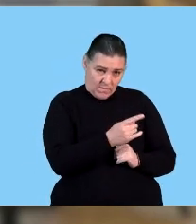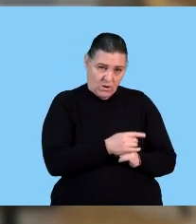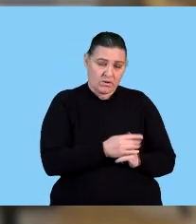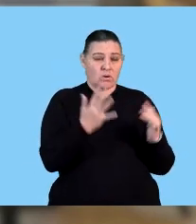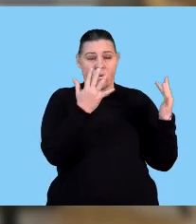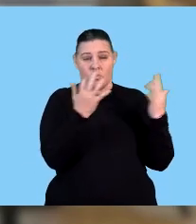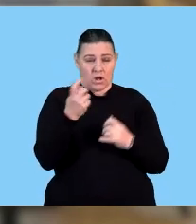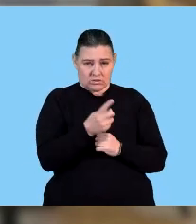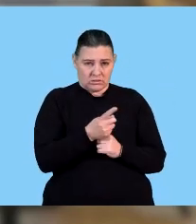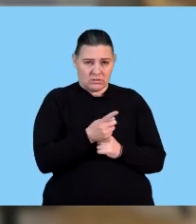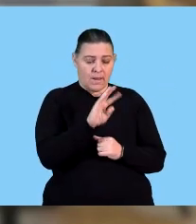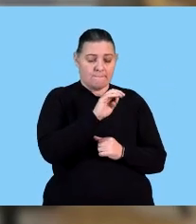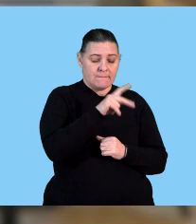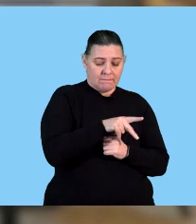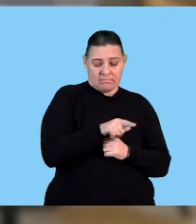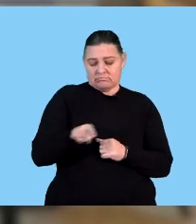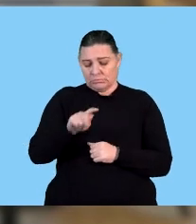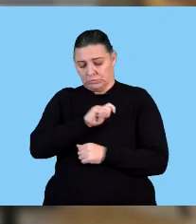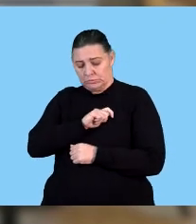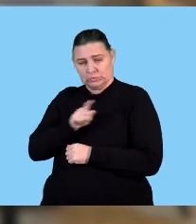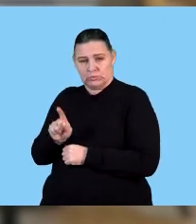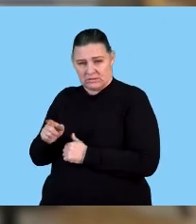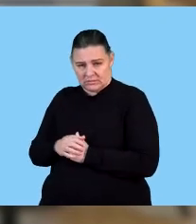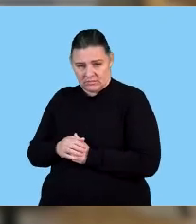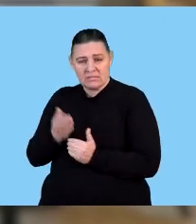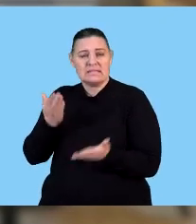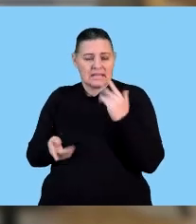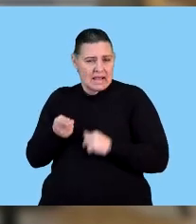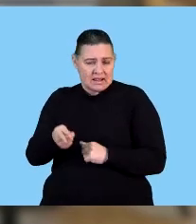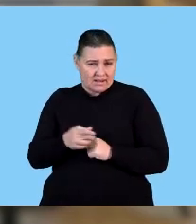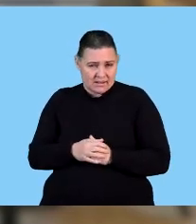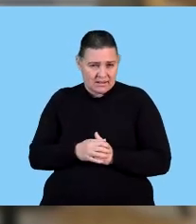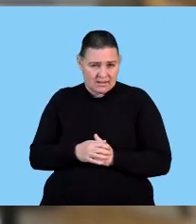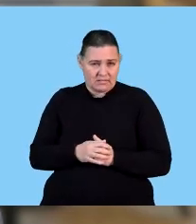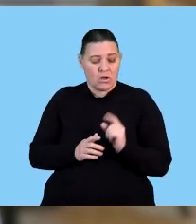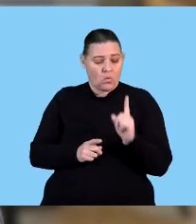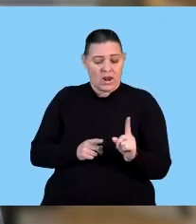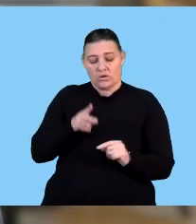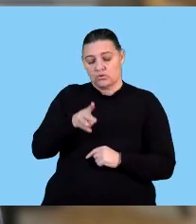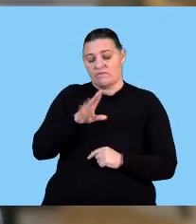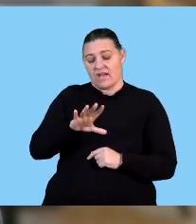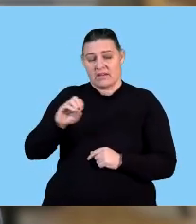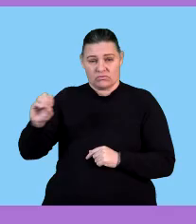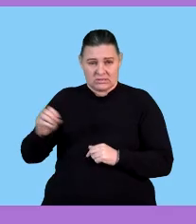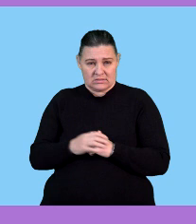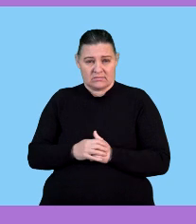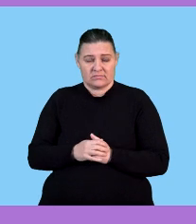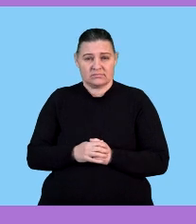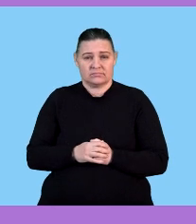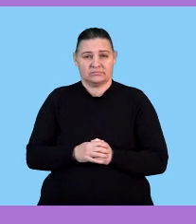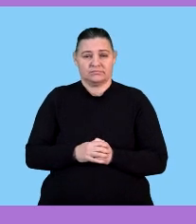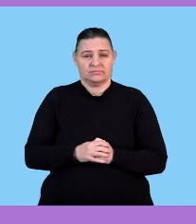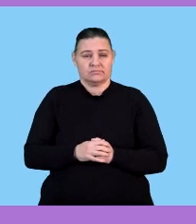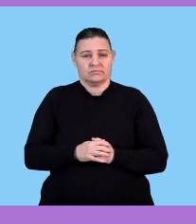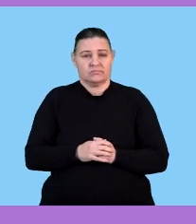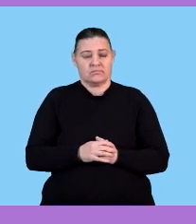now, we've got to work out map to reality again. That's where the scale came in. So 1:500, that's my scale.